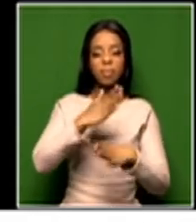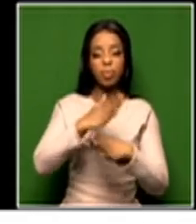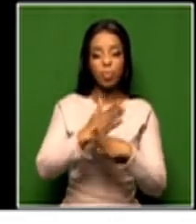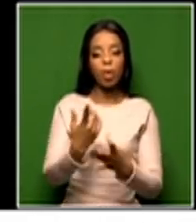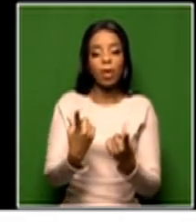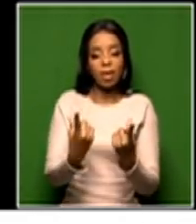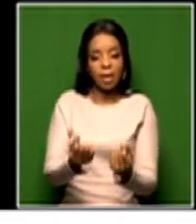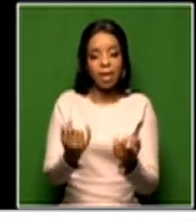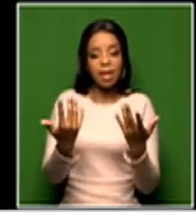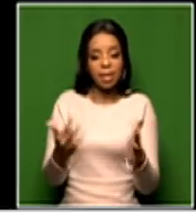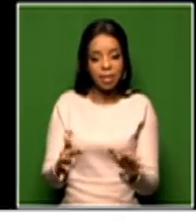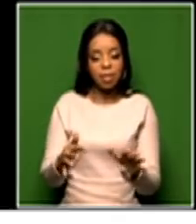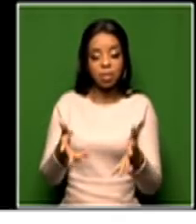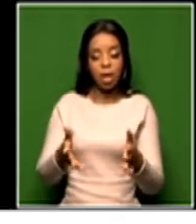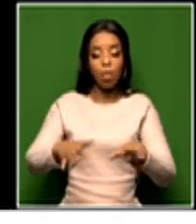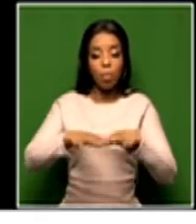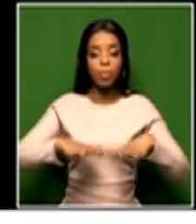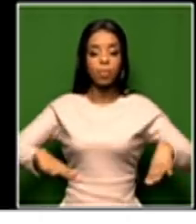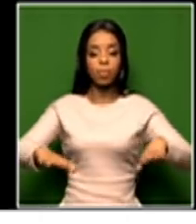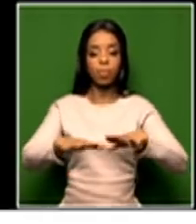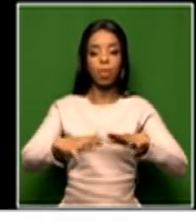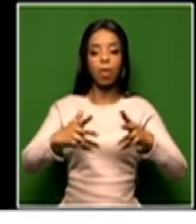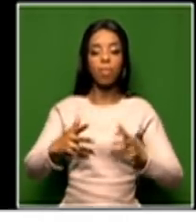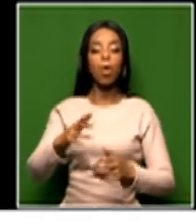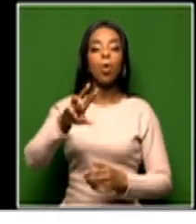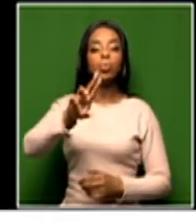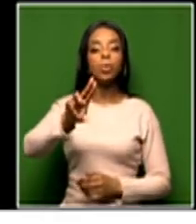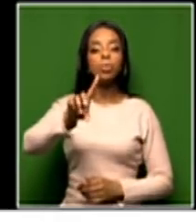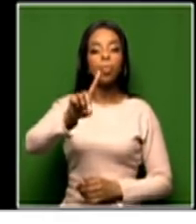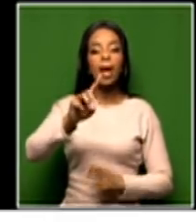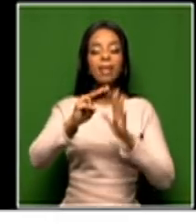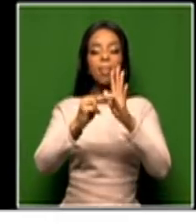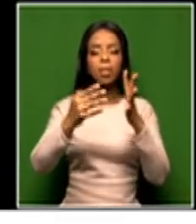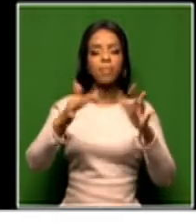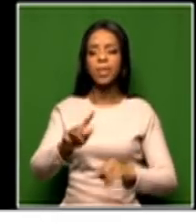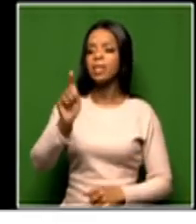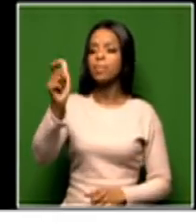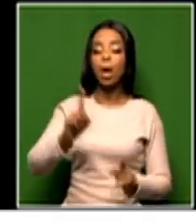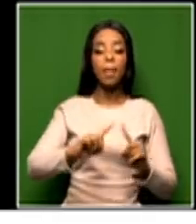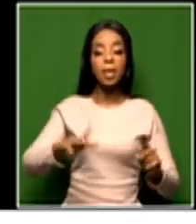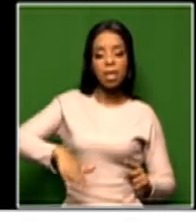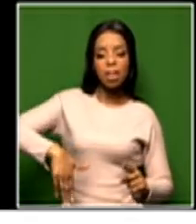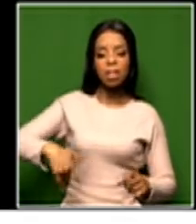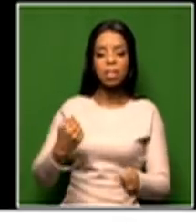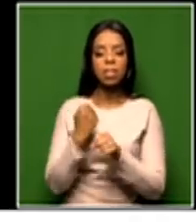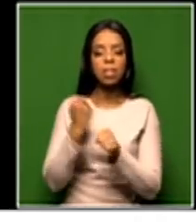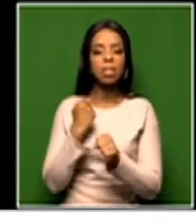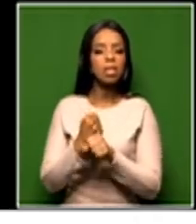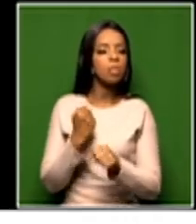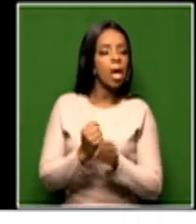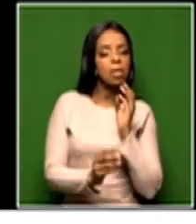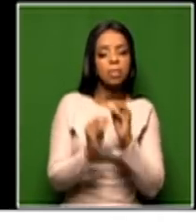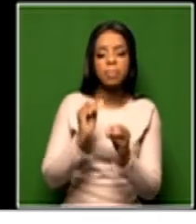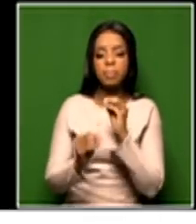site, over 21 million rands was paid to the service provider without any delivery